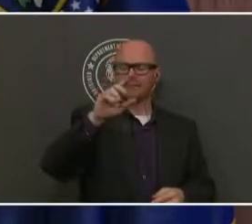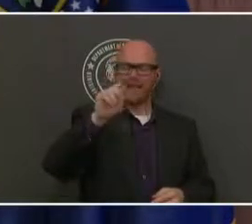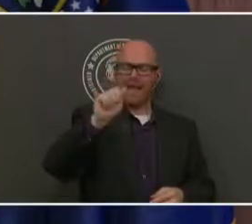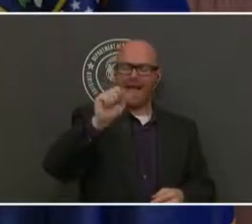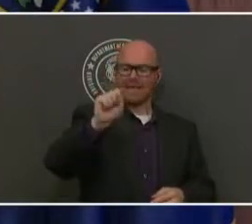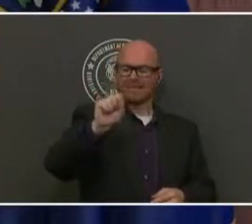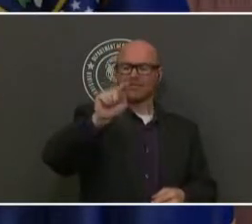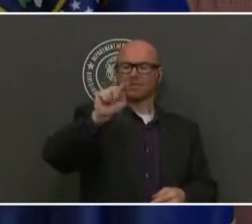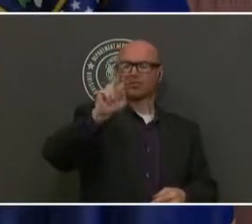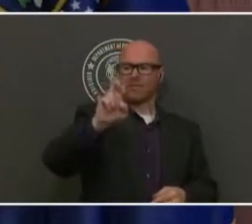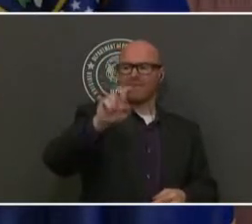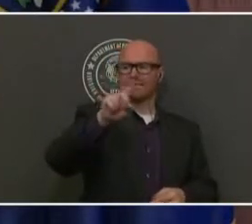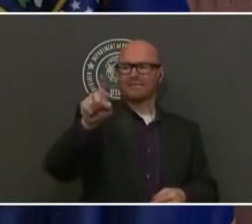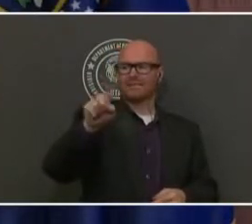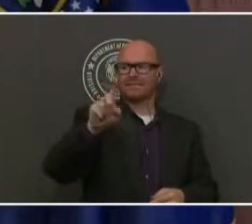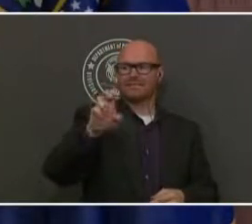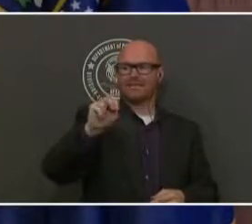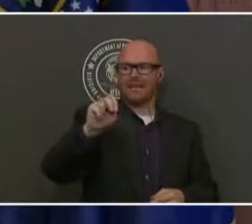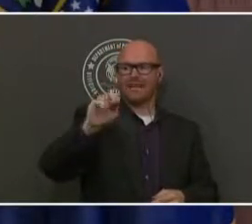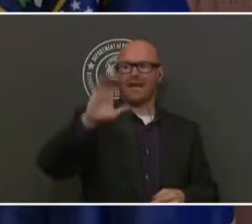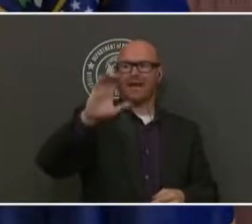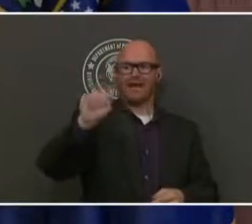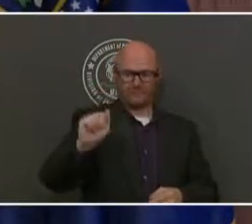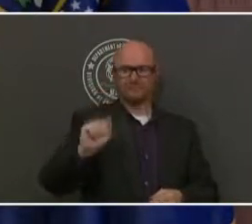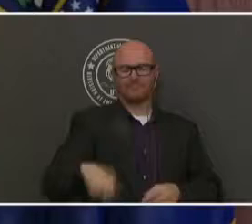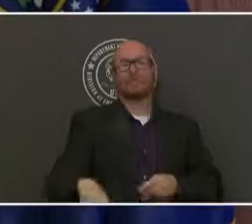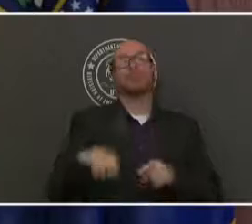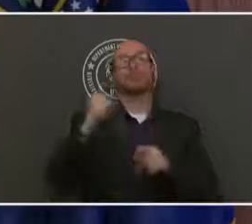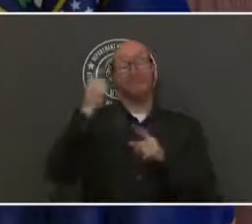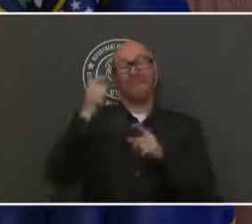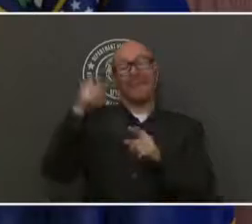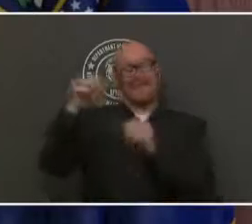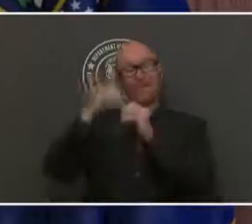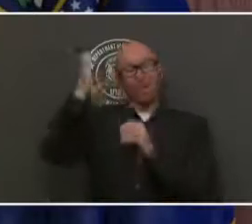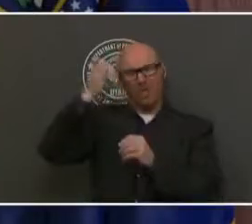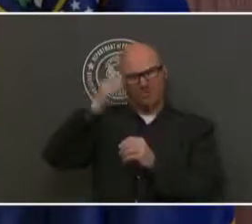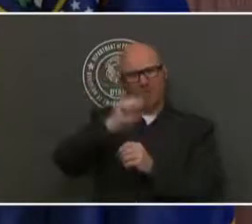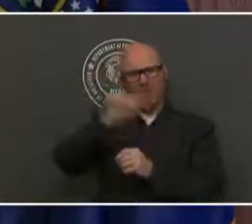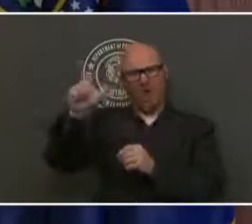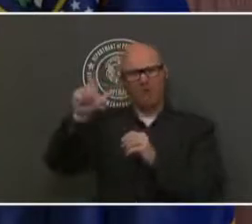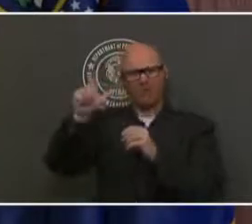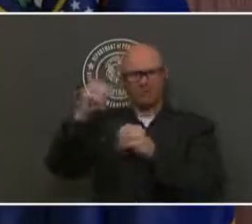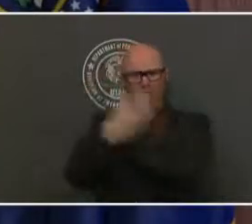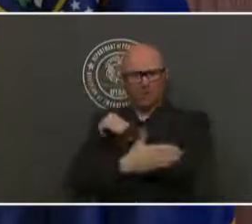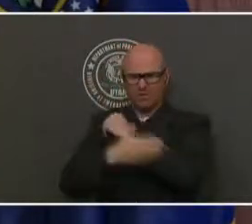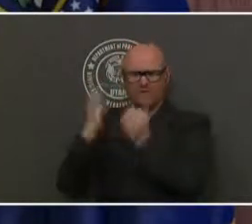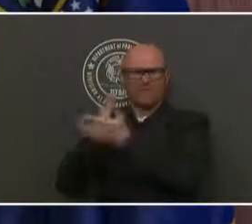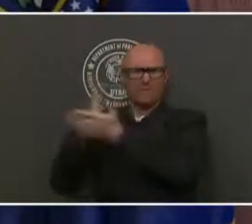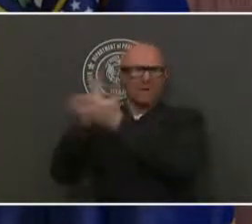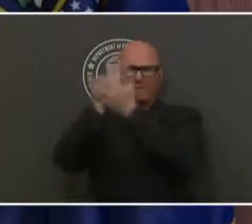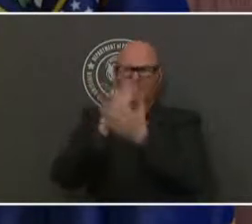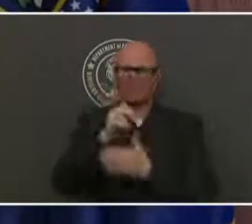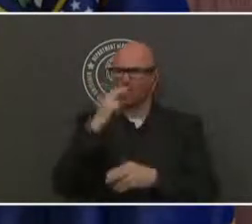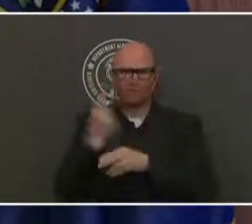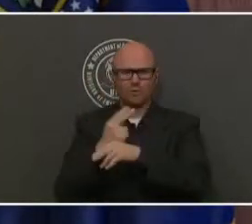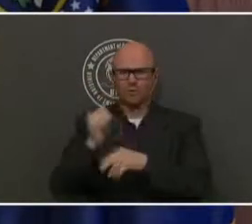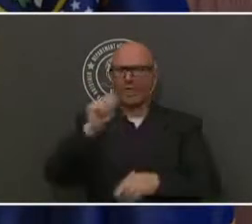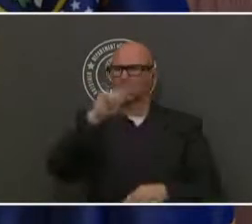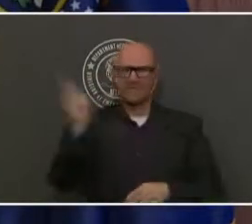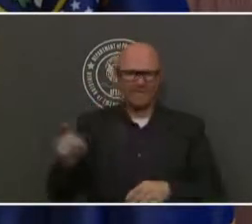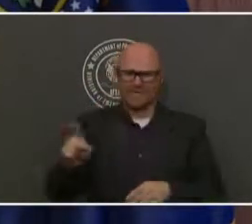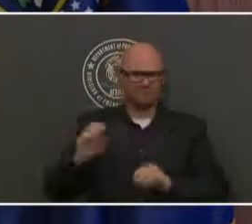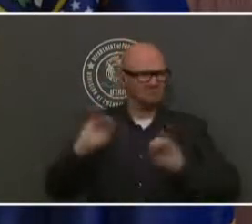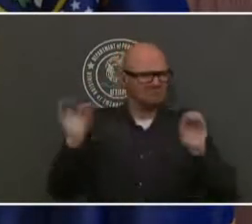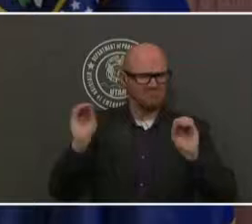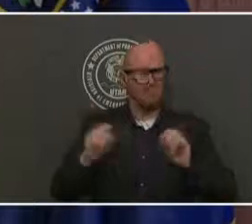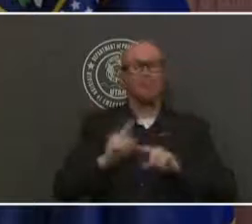didn't pause, and that was the UK. And my understanding is that vaccine hesitancy in the UK didn't change at all with this